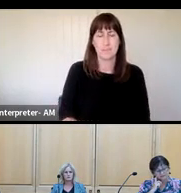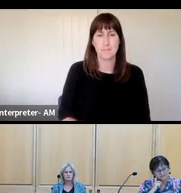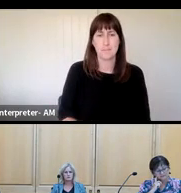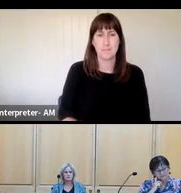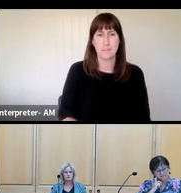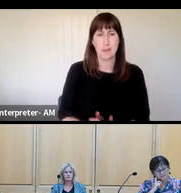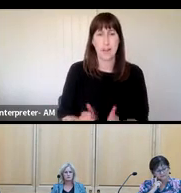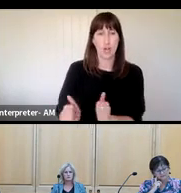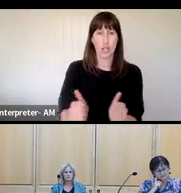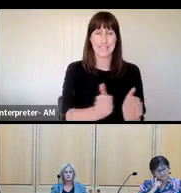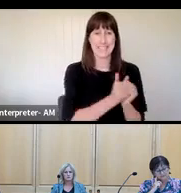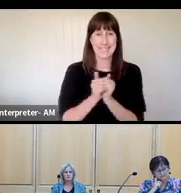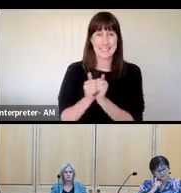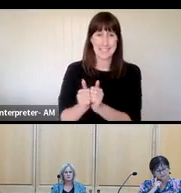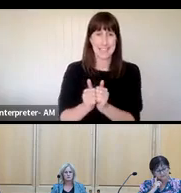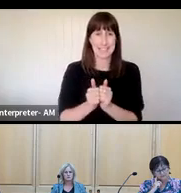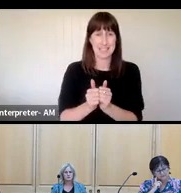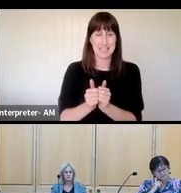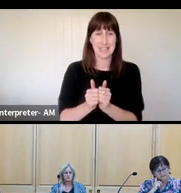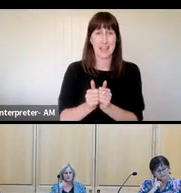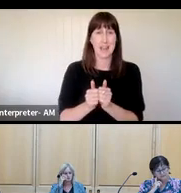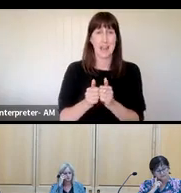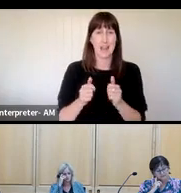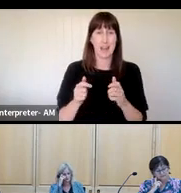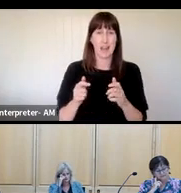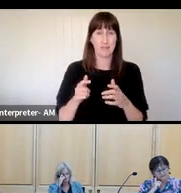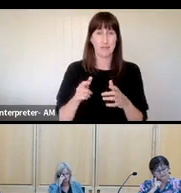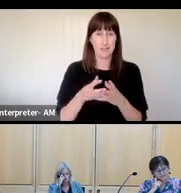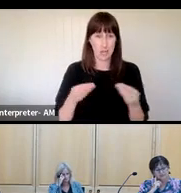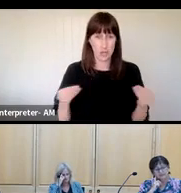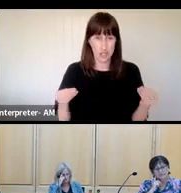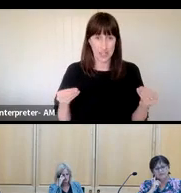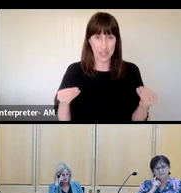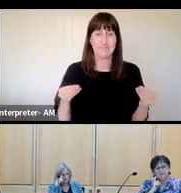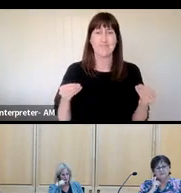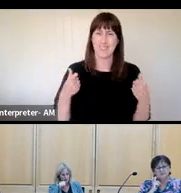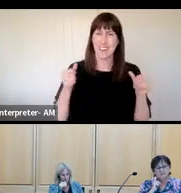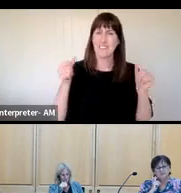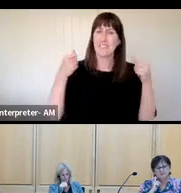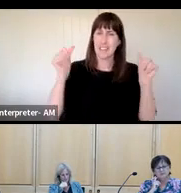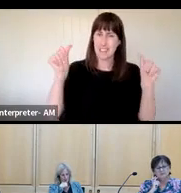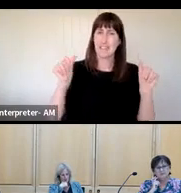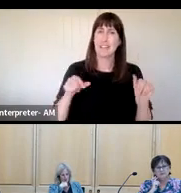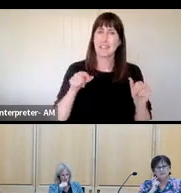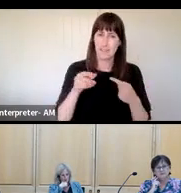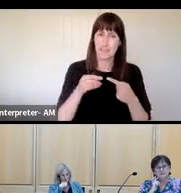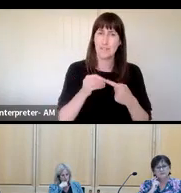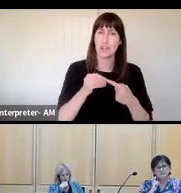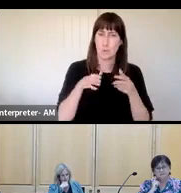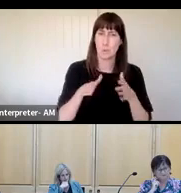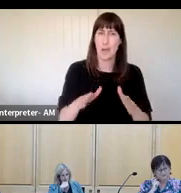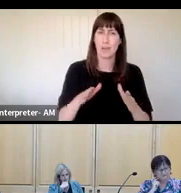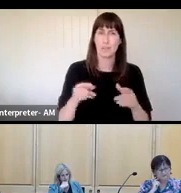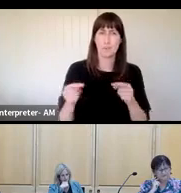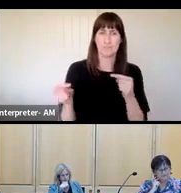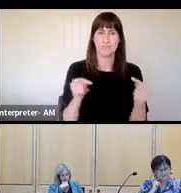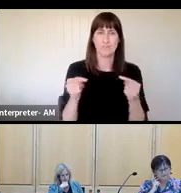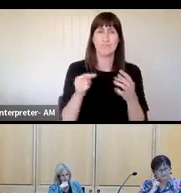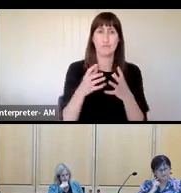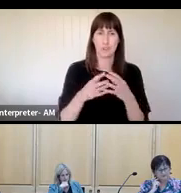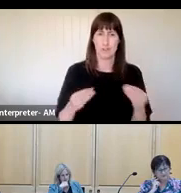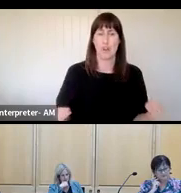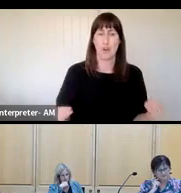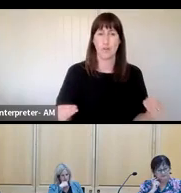Consensus-based dispute resolution is more efficient, effective, and has real value as the first mechanism of dispute resolution.